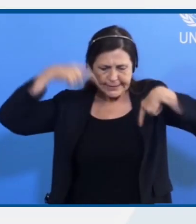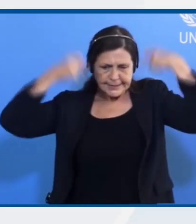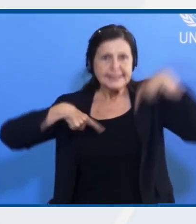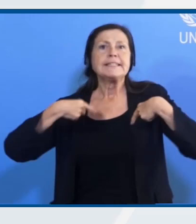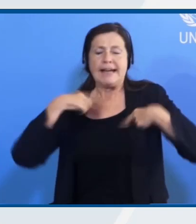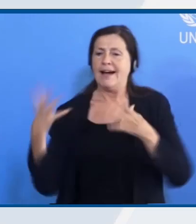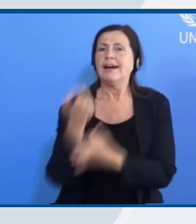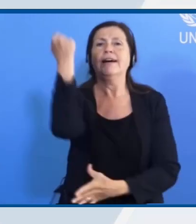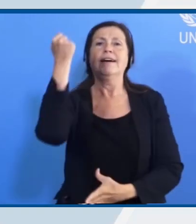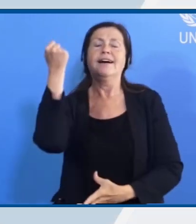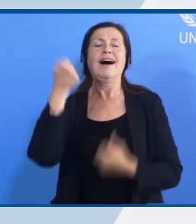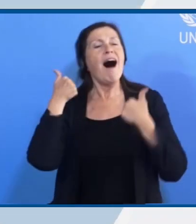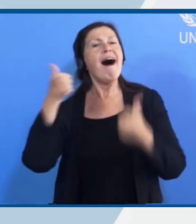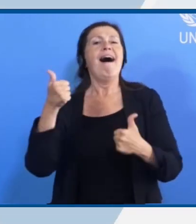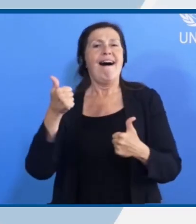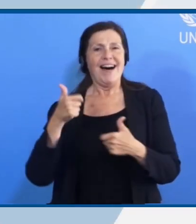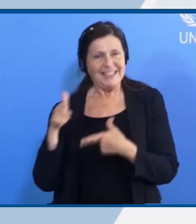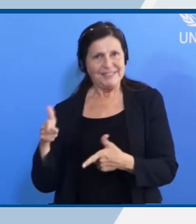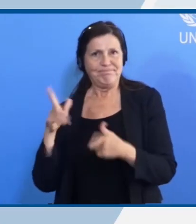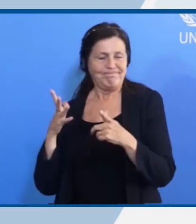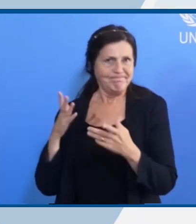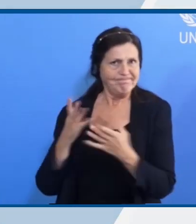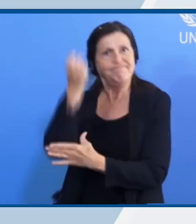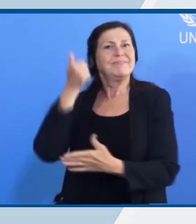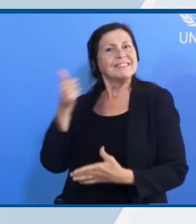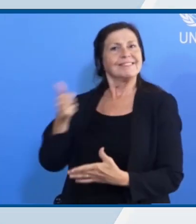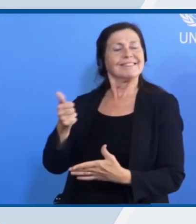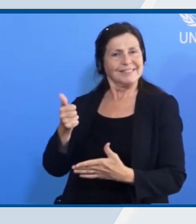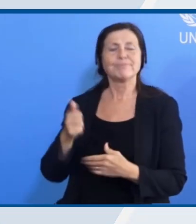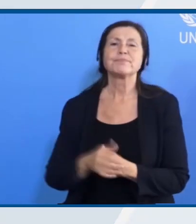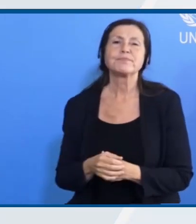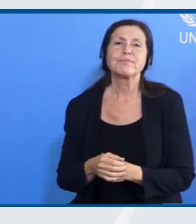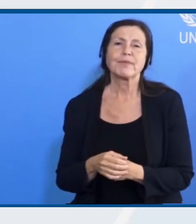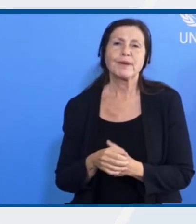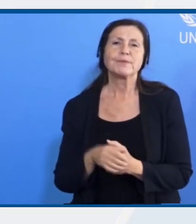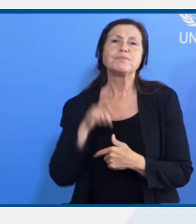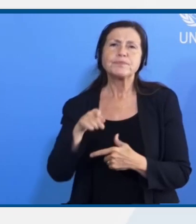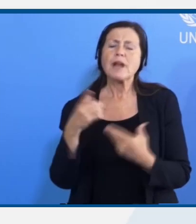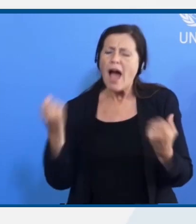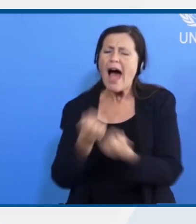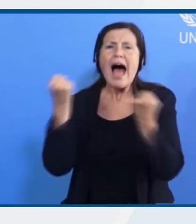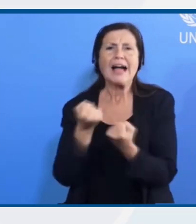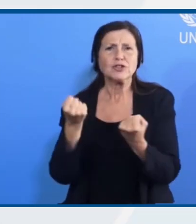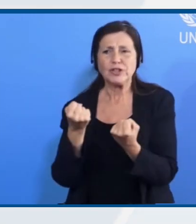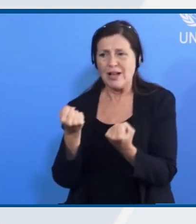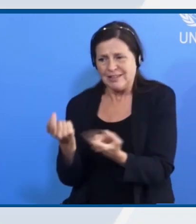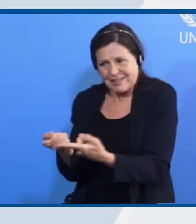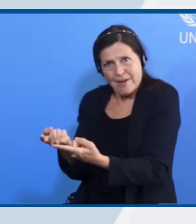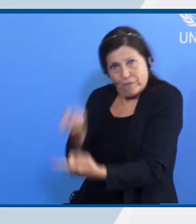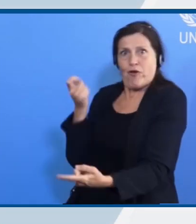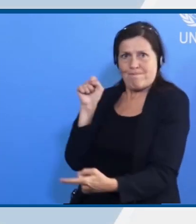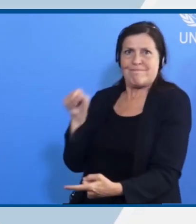in this intervention that we had today, most of the action comes from the people, and